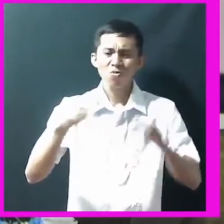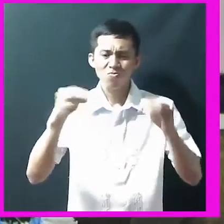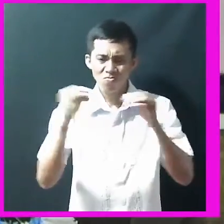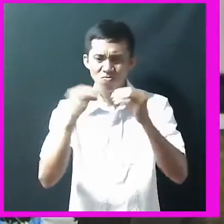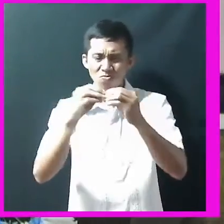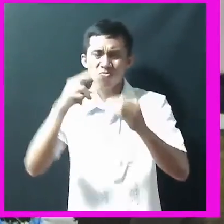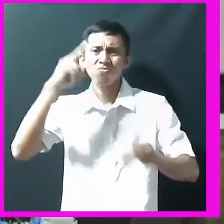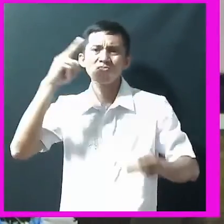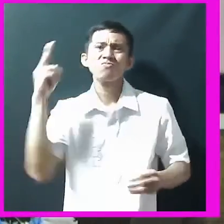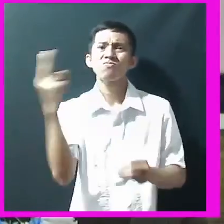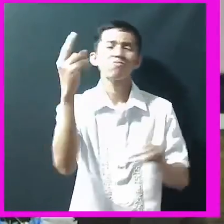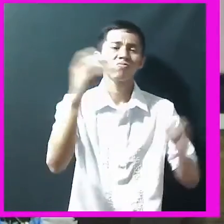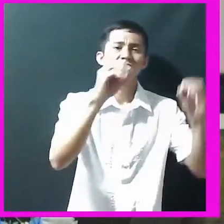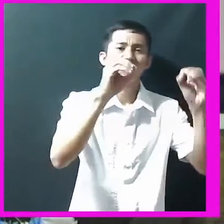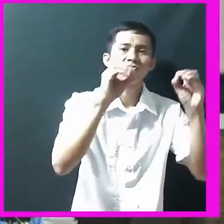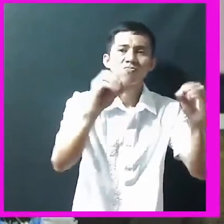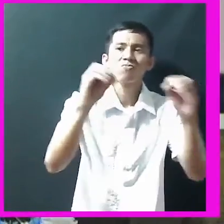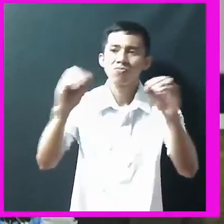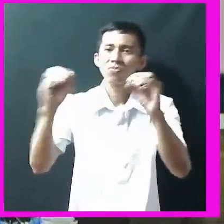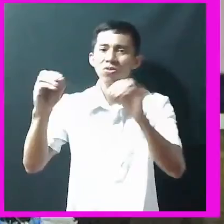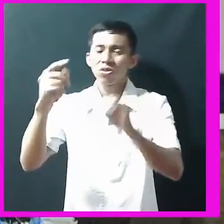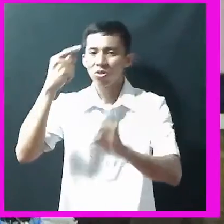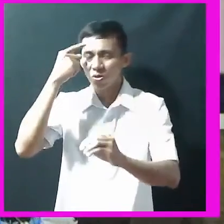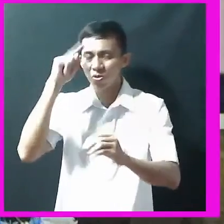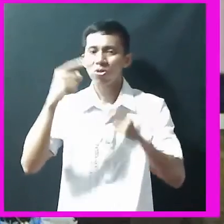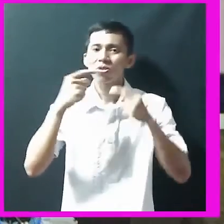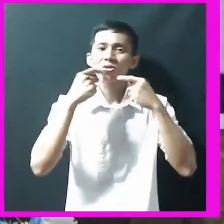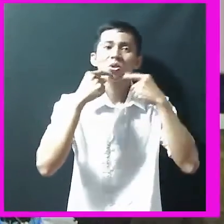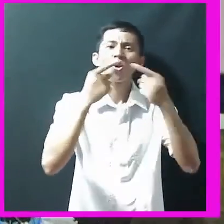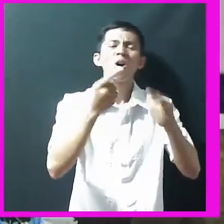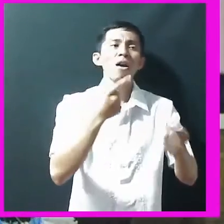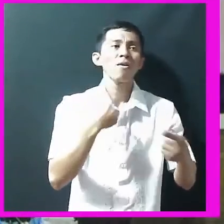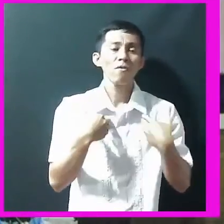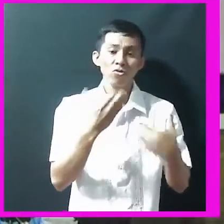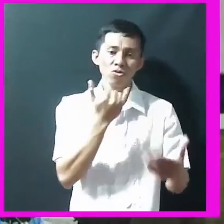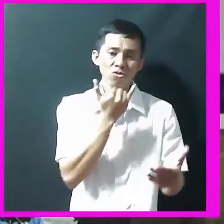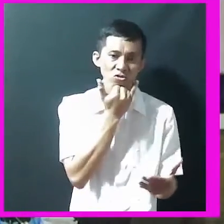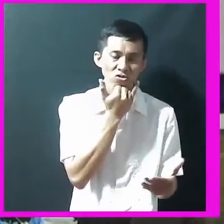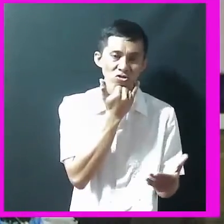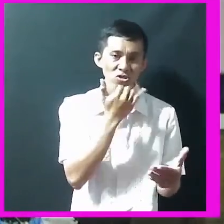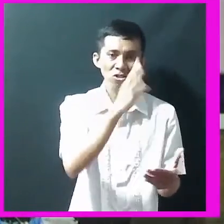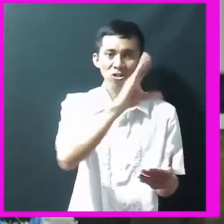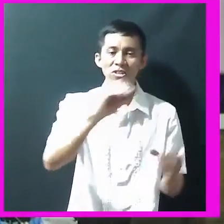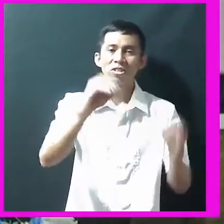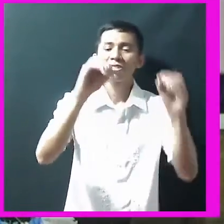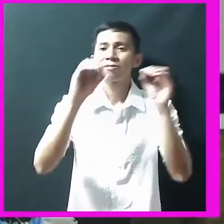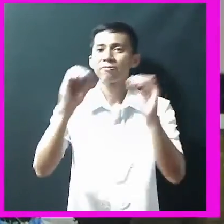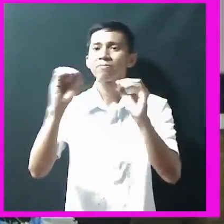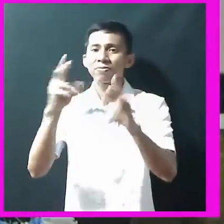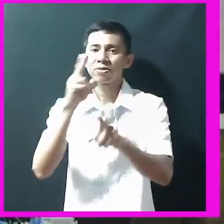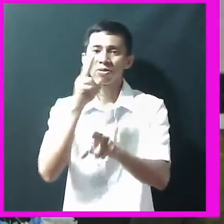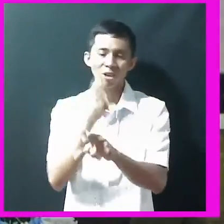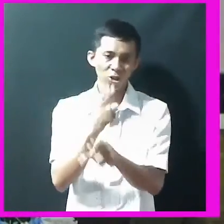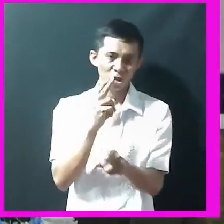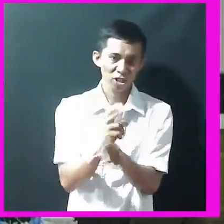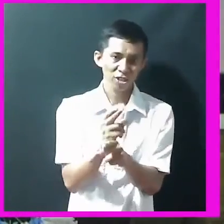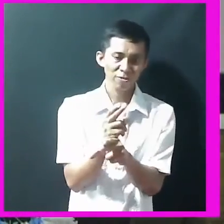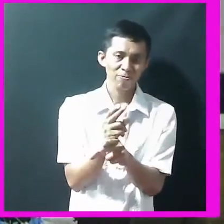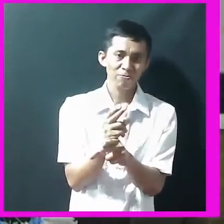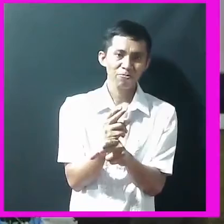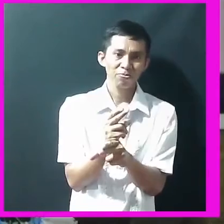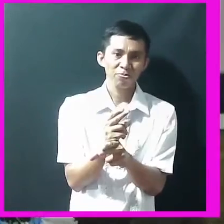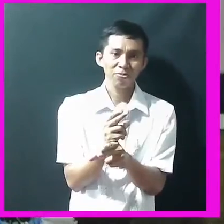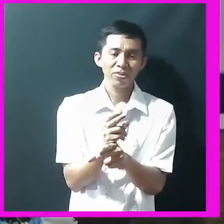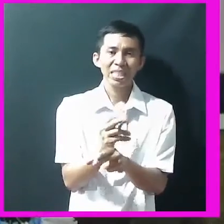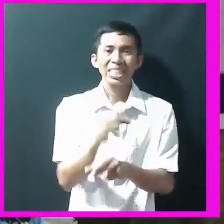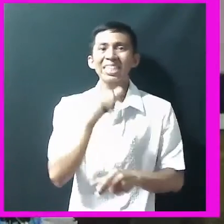for doctrine, for reproof, for correction, and instruction in righteousness.